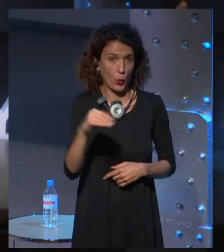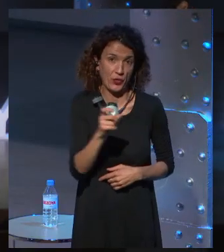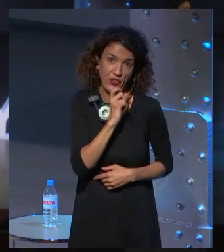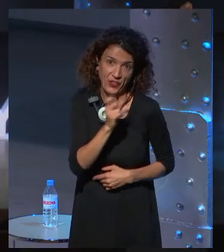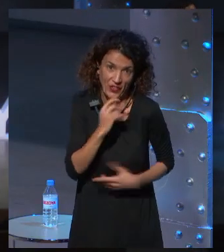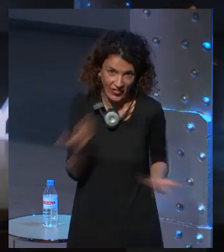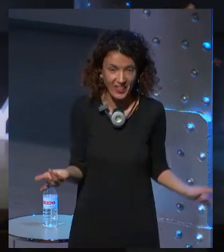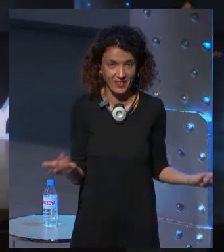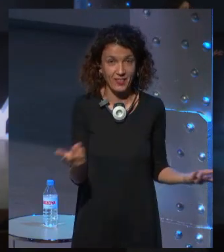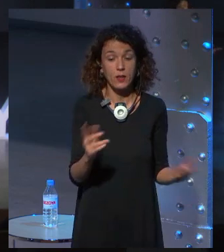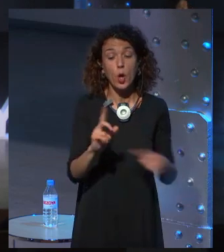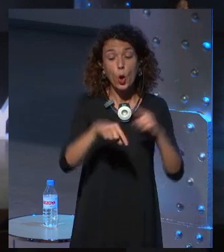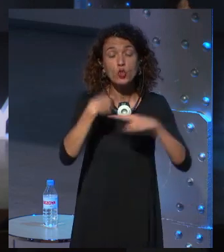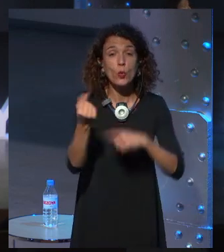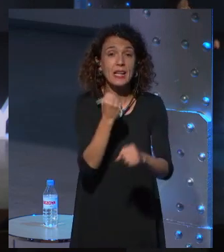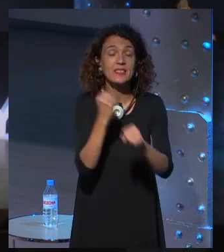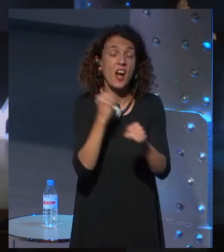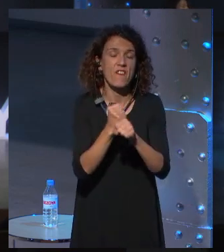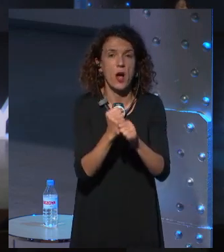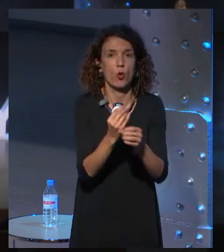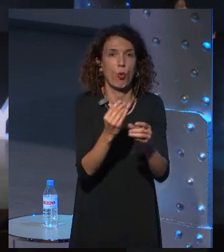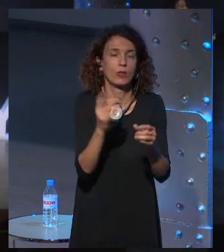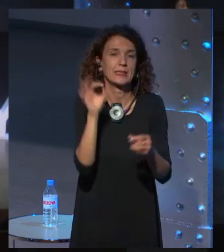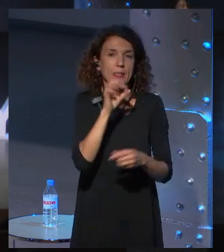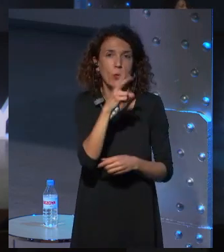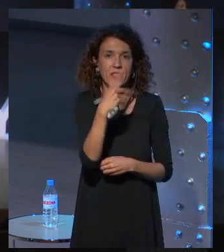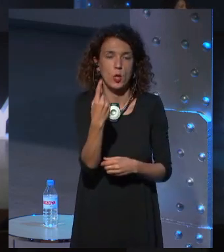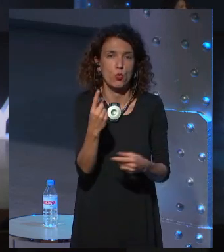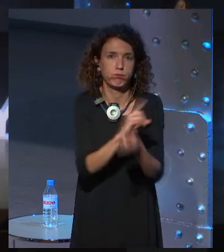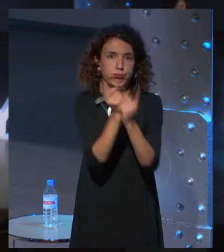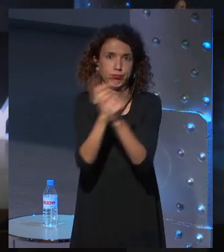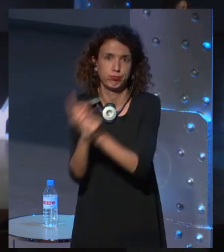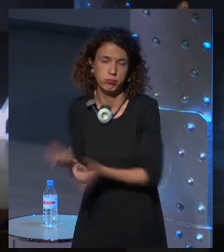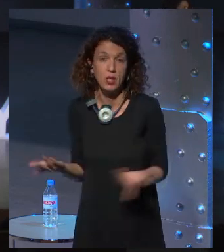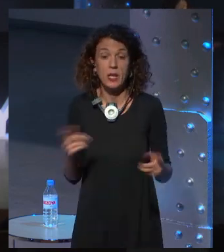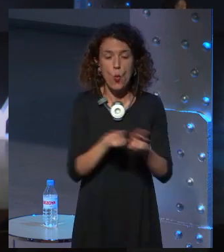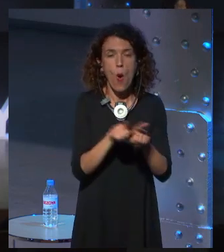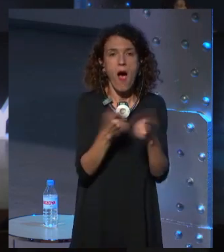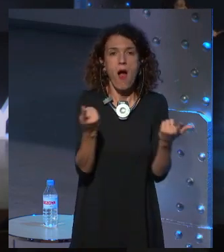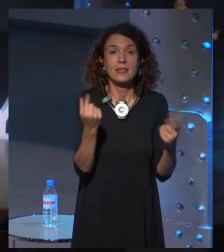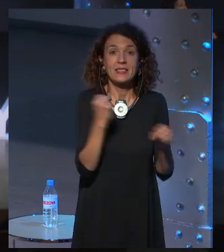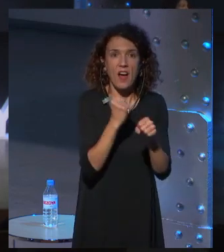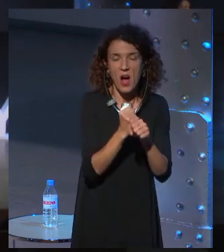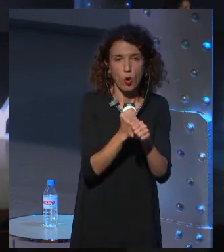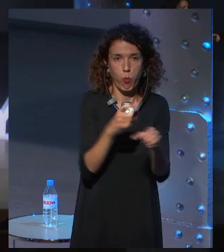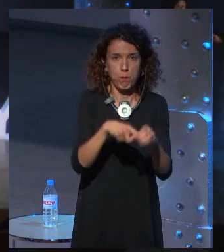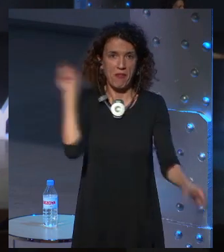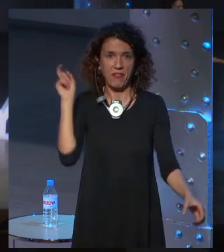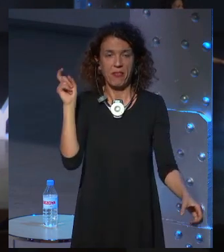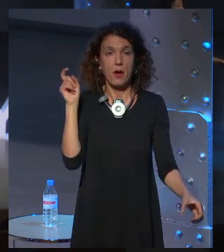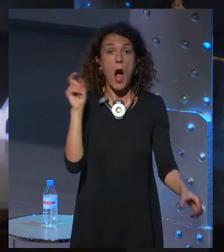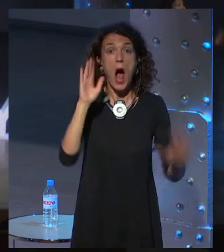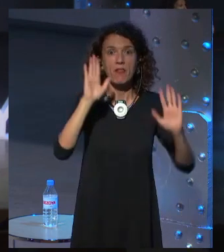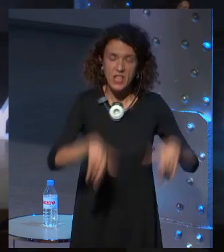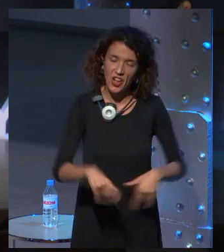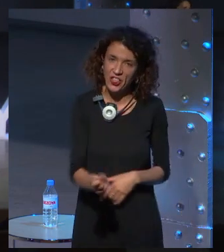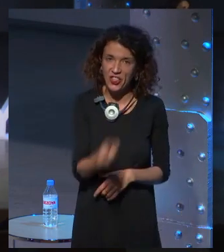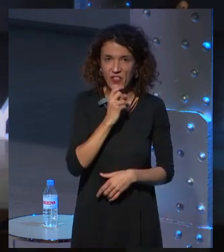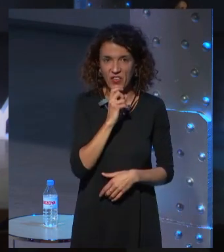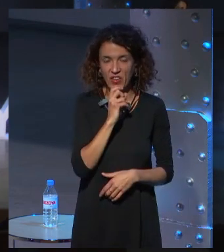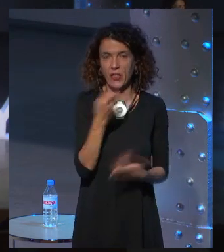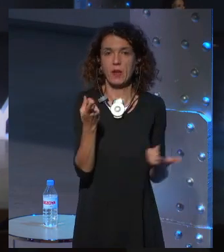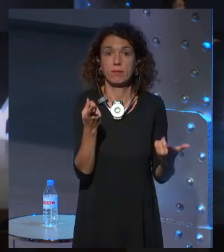changing so quickly in the 21st century, disconnect from employment means that you're going to have a very hard time, if not impossible, ever